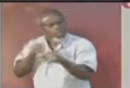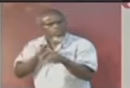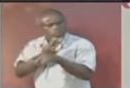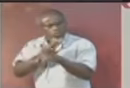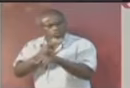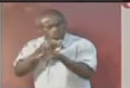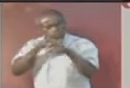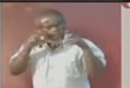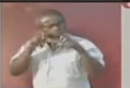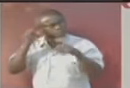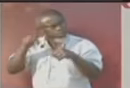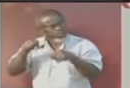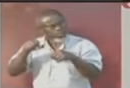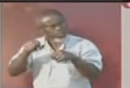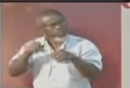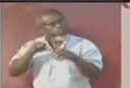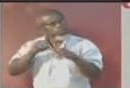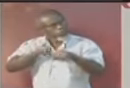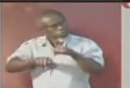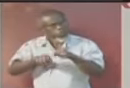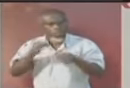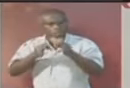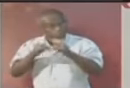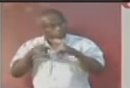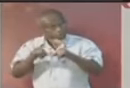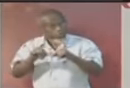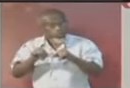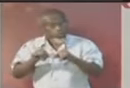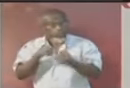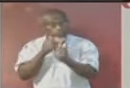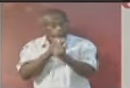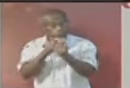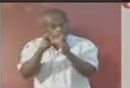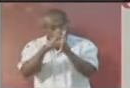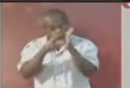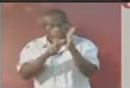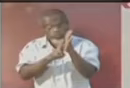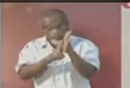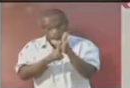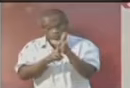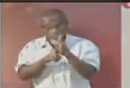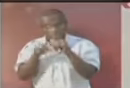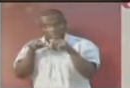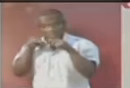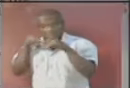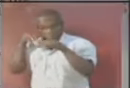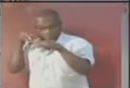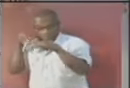those two things, I think the impact will be minimized. Stay indoors and wear your mask.